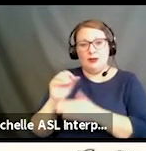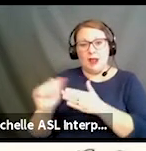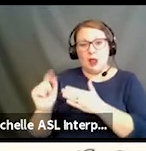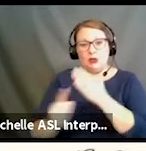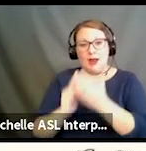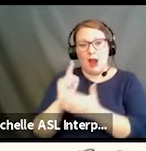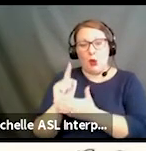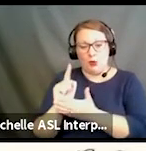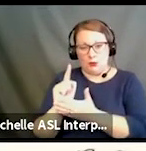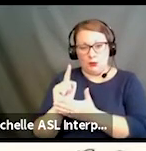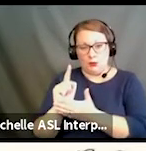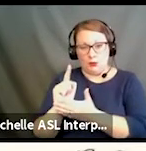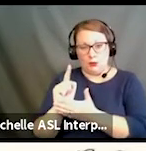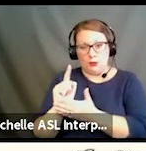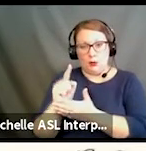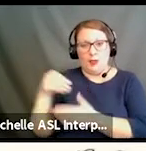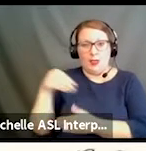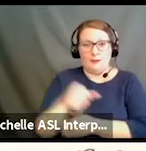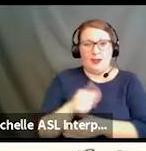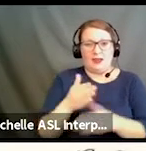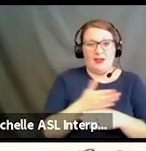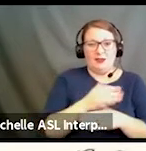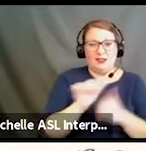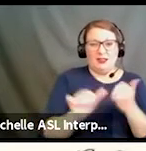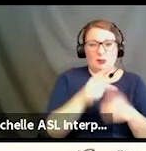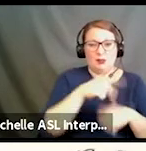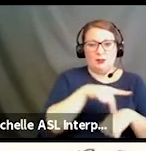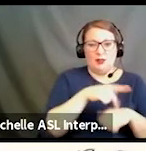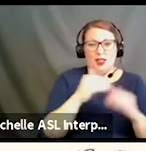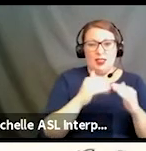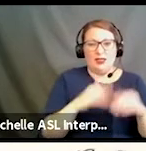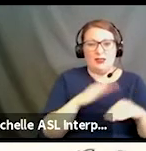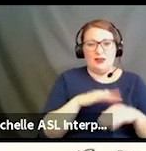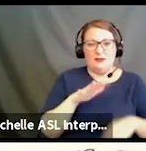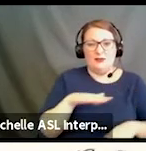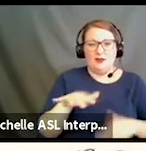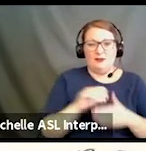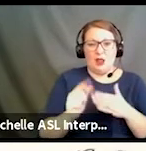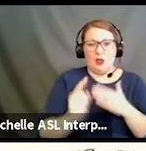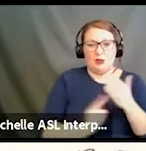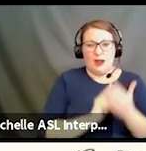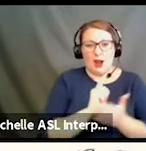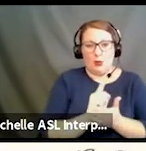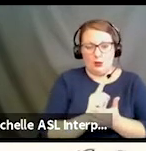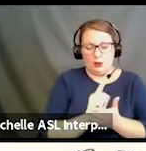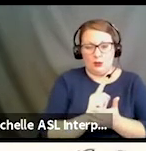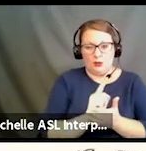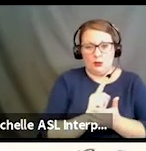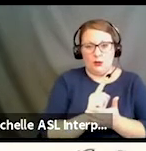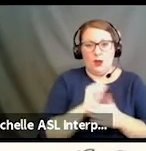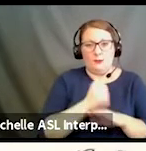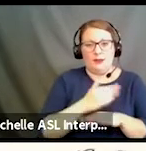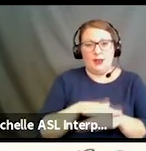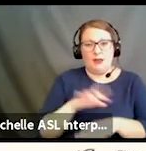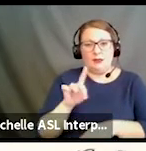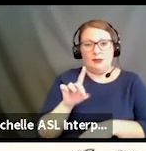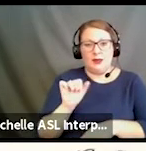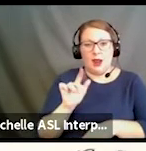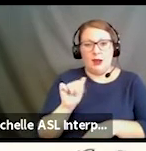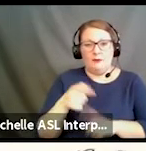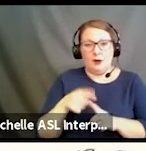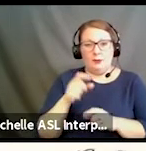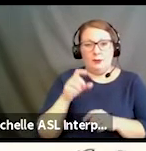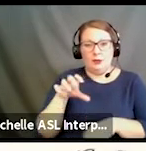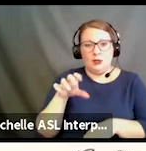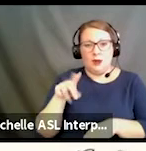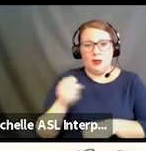hour, while it pays the average assistant principal less than $55 an hour, according to data released by CPS last December